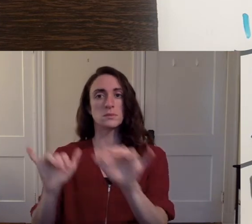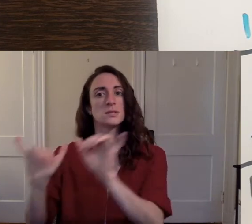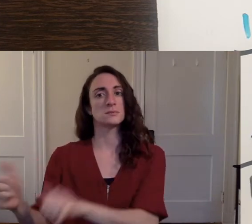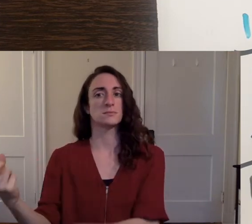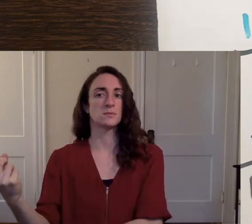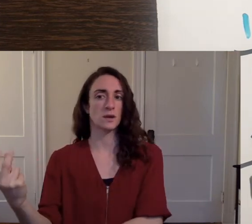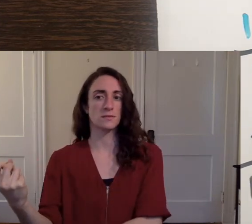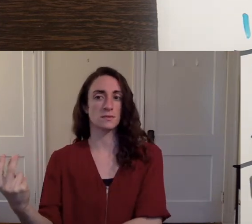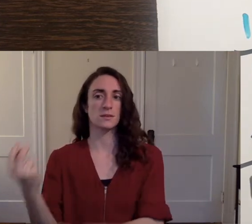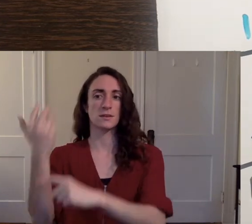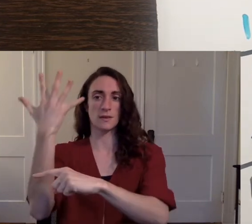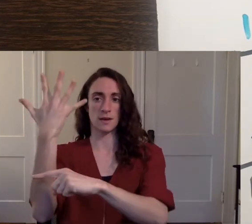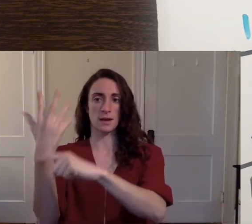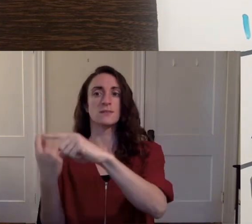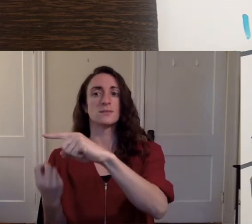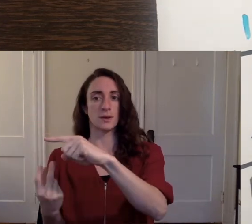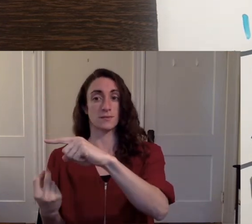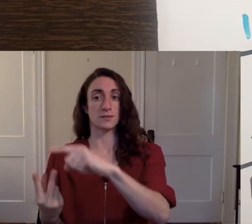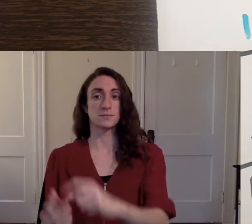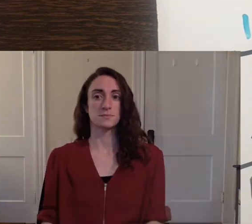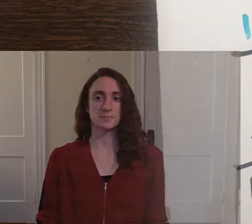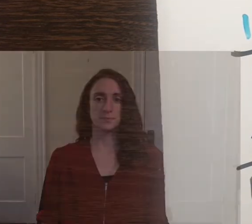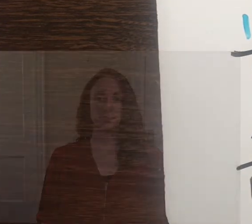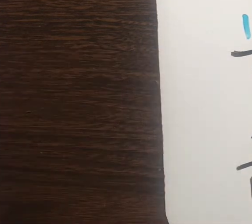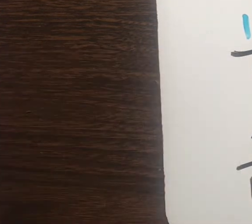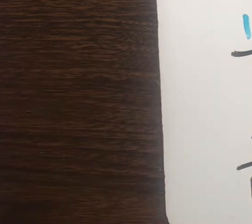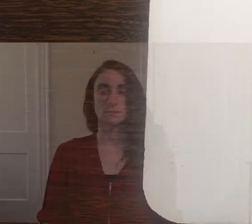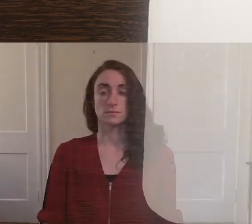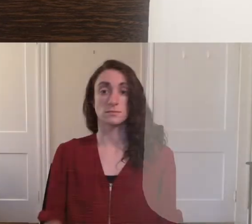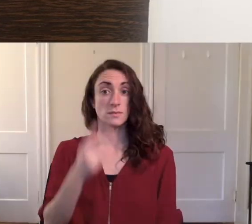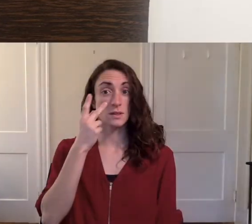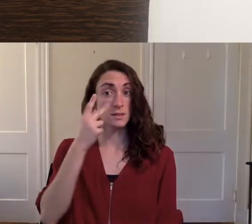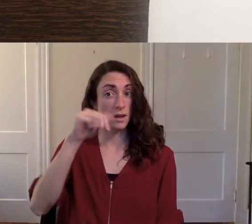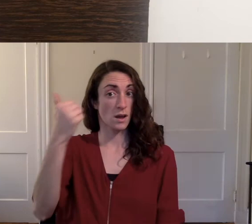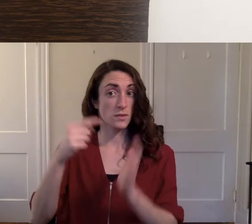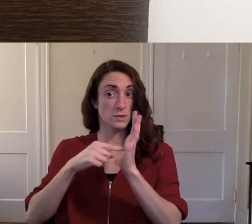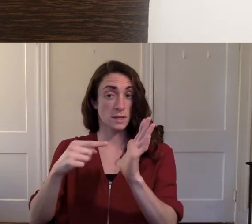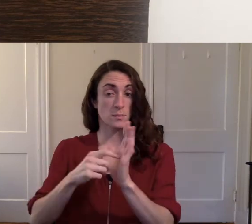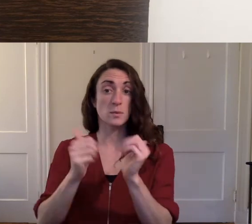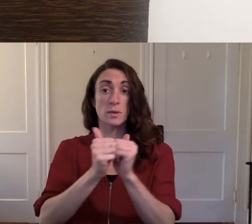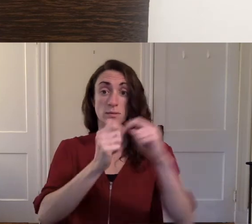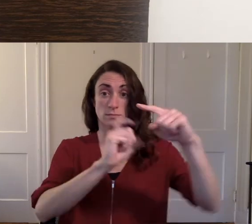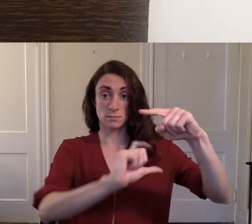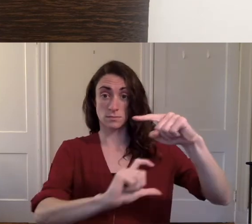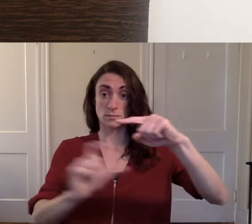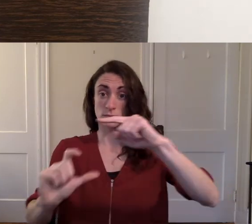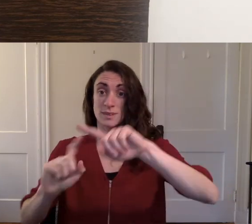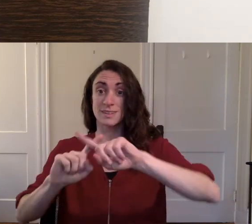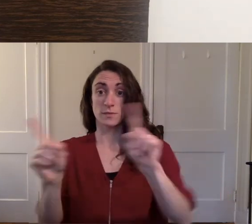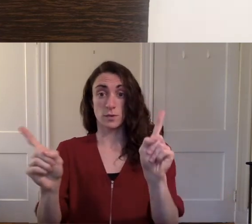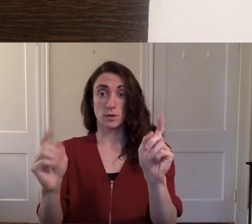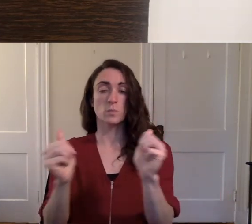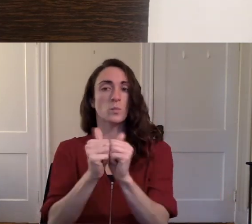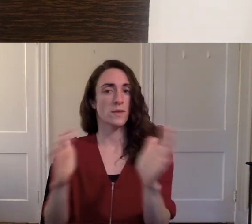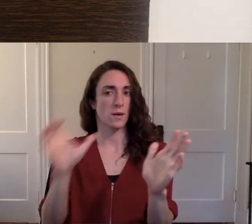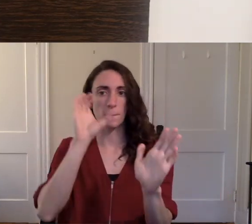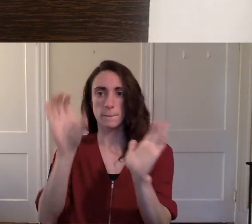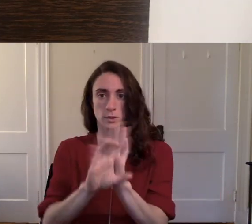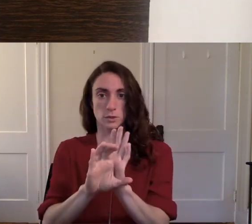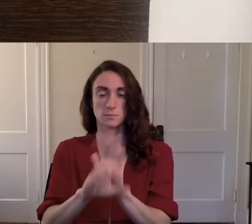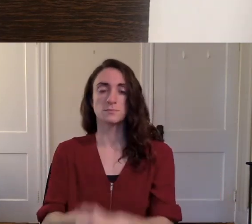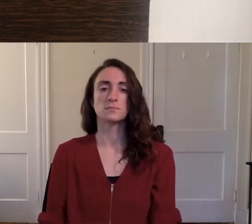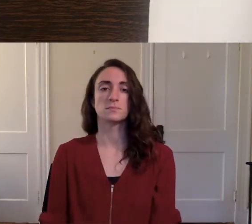And remember, that denominator 12 is going to stay exactly as it is because it's just describing the size of the piece. Let's look at another example with